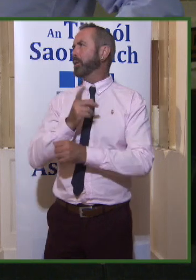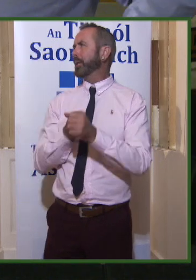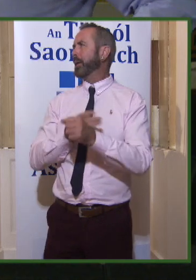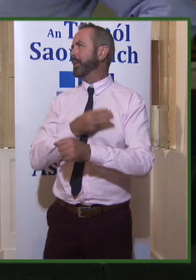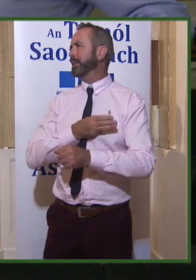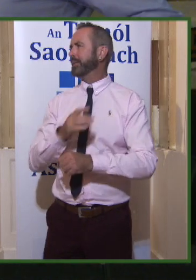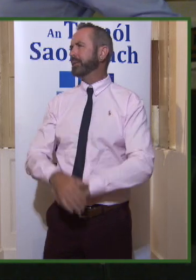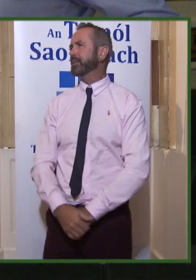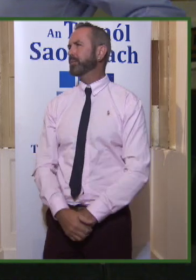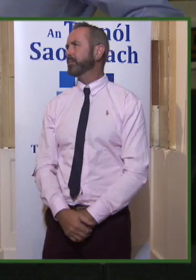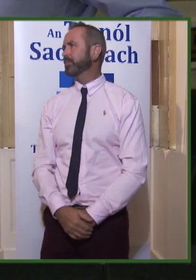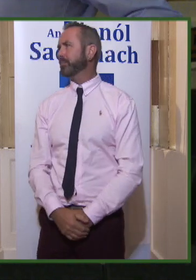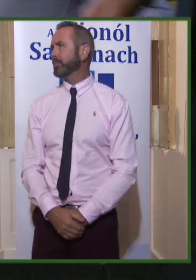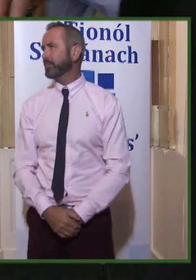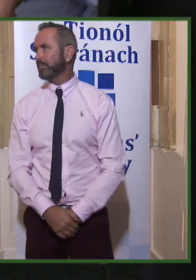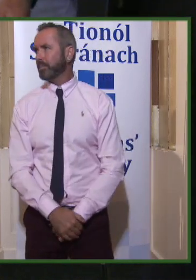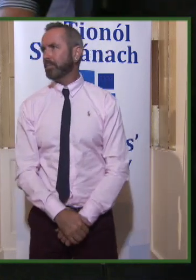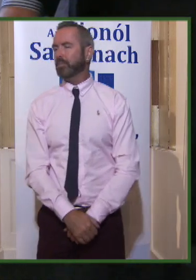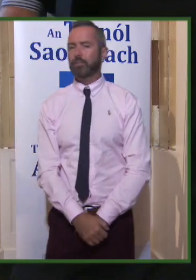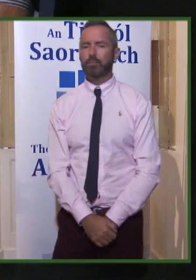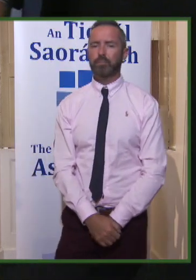difference there. So we have to table.